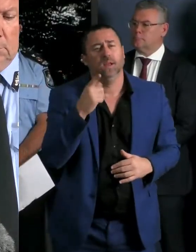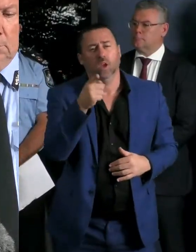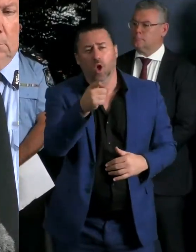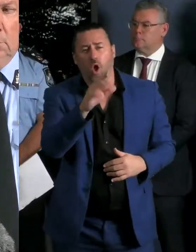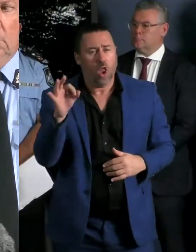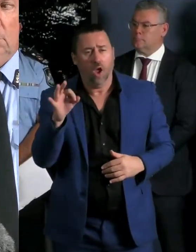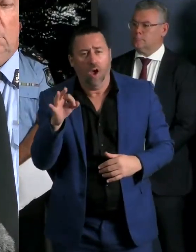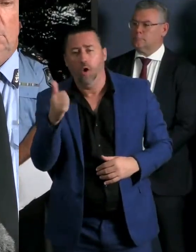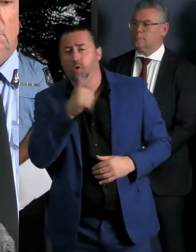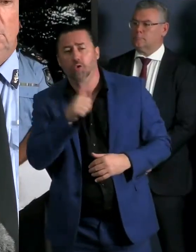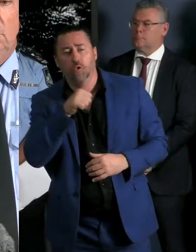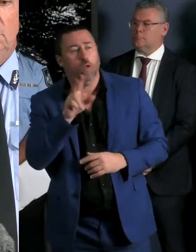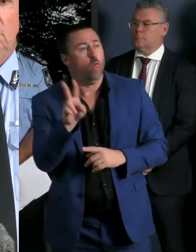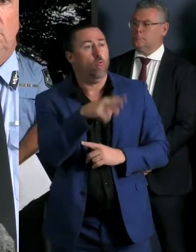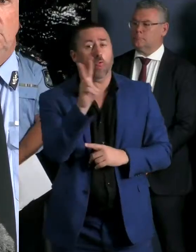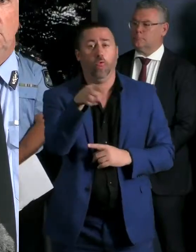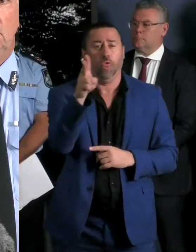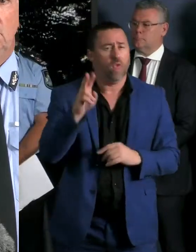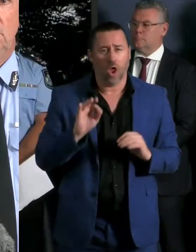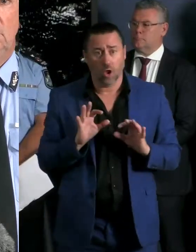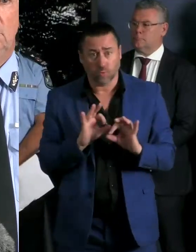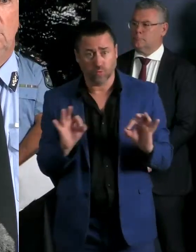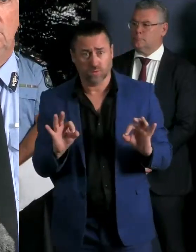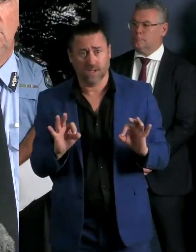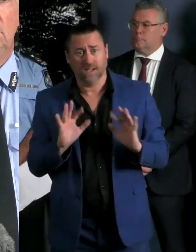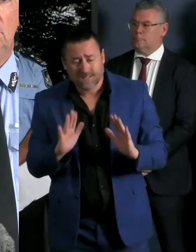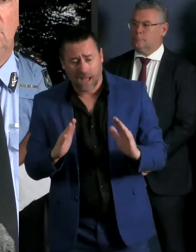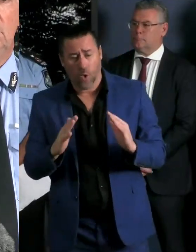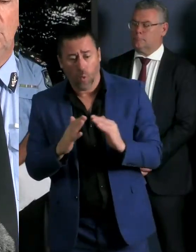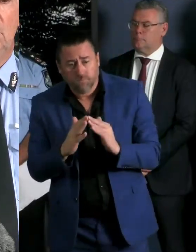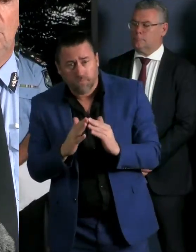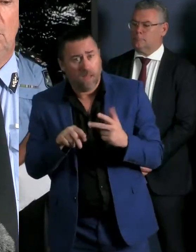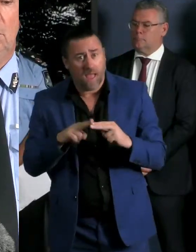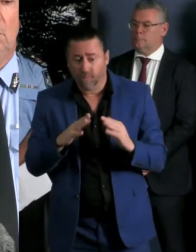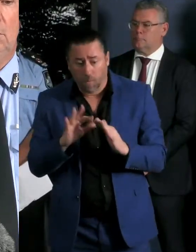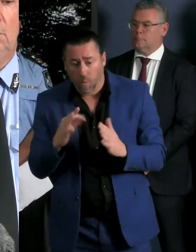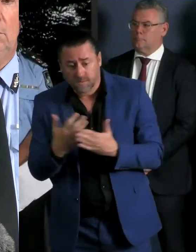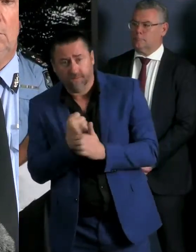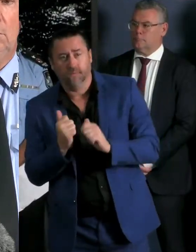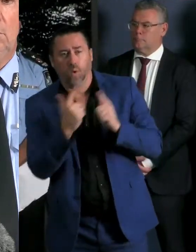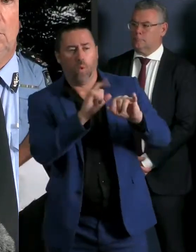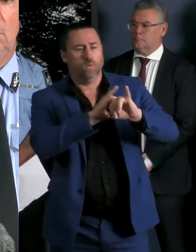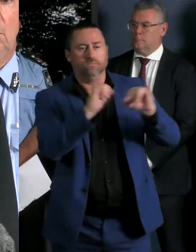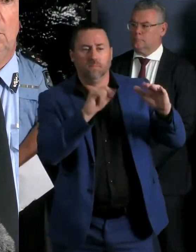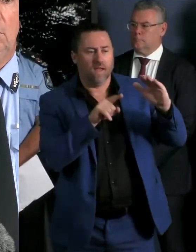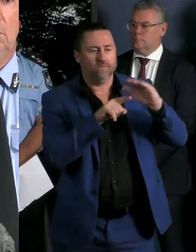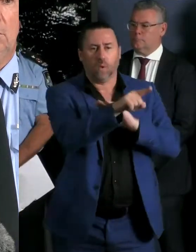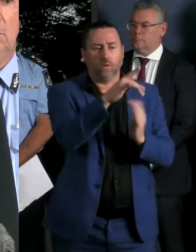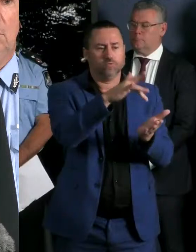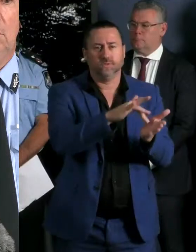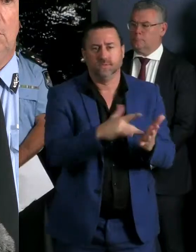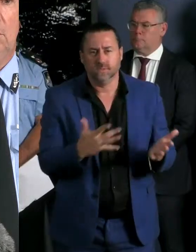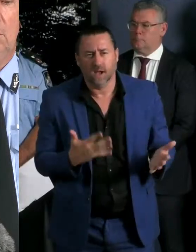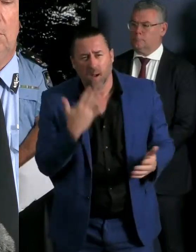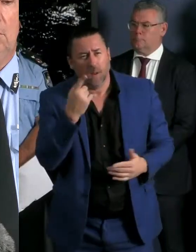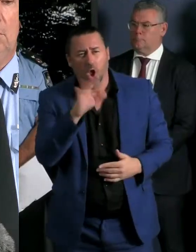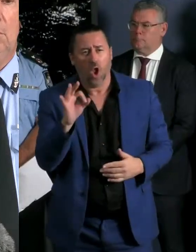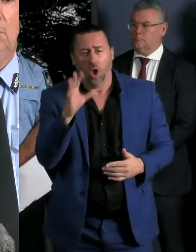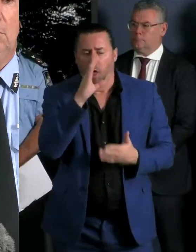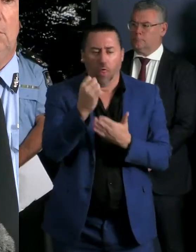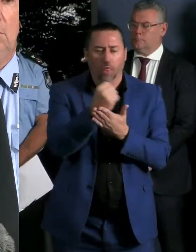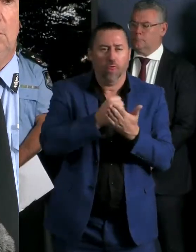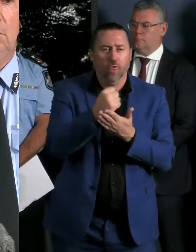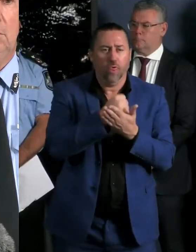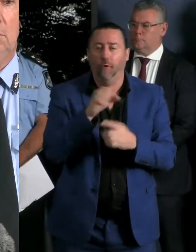in place, and please put those evacuation plans in place in a timely manner. And if you don't need to be out and about,